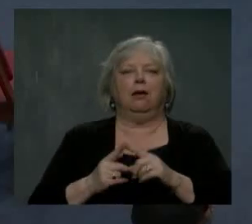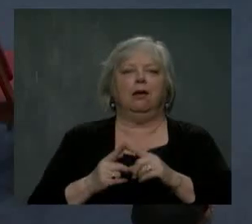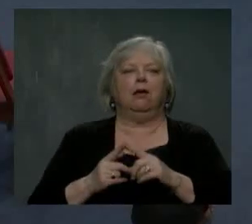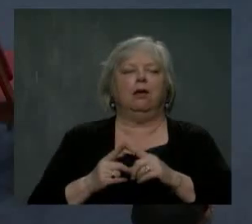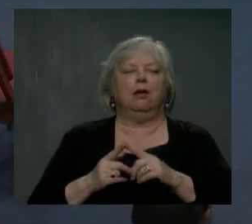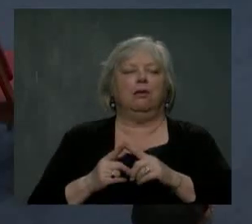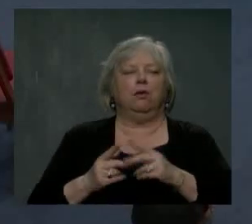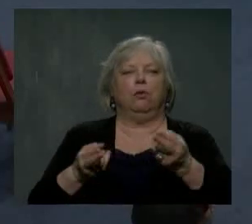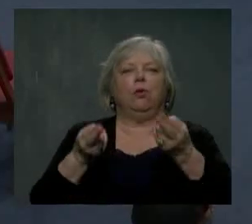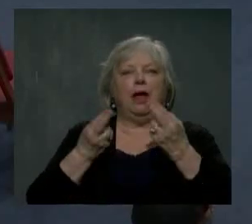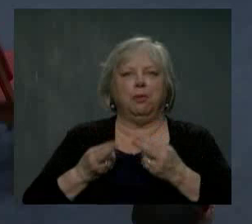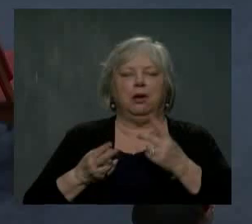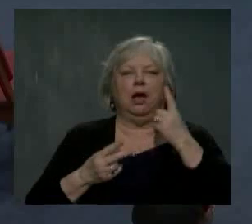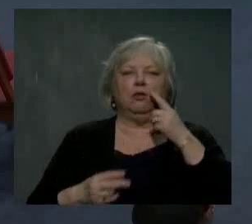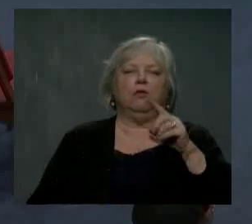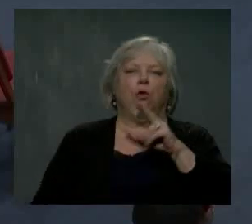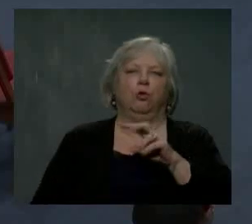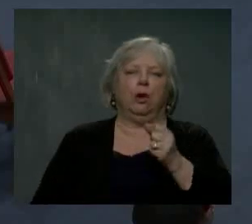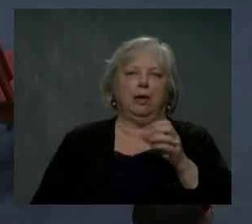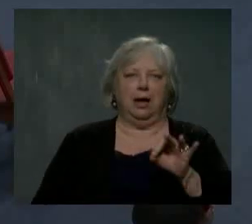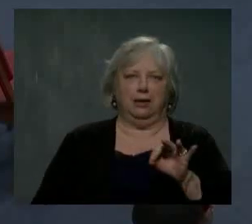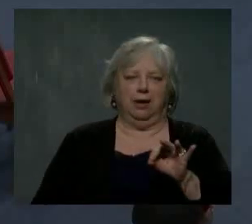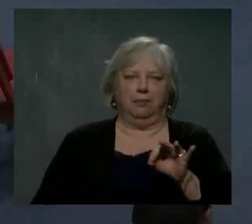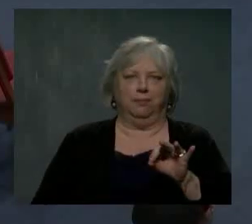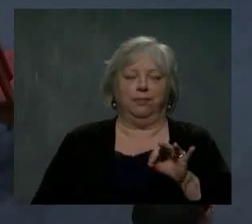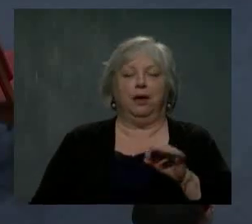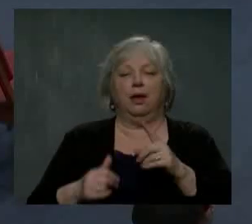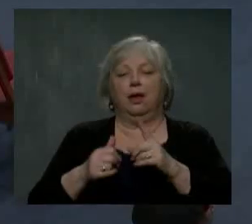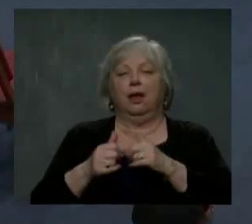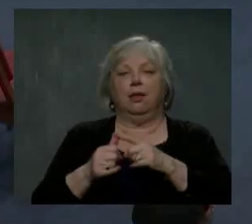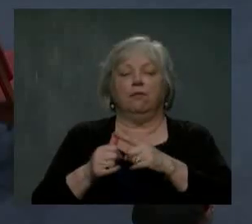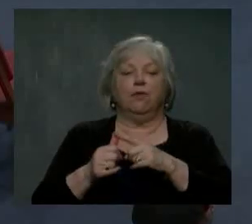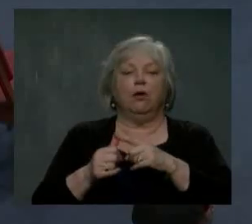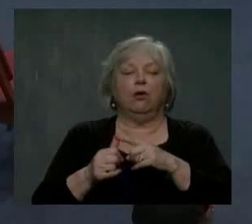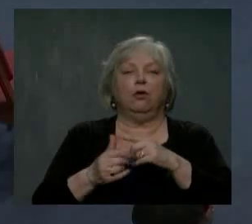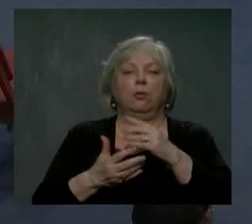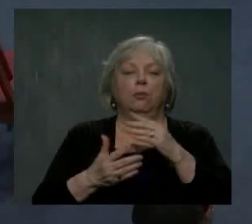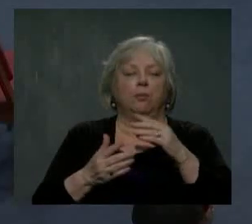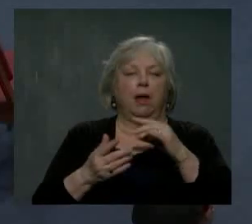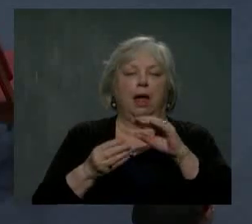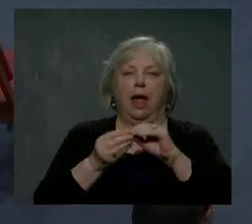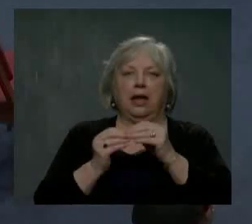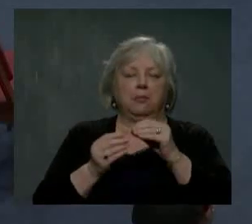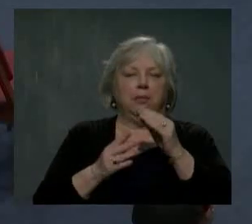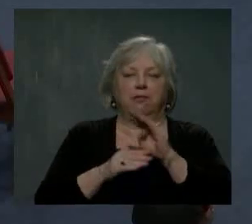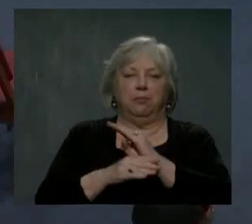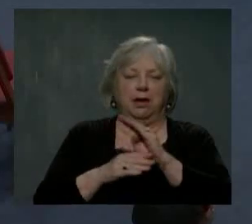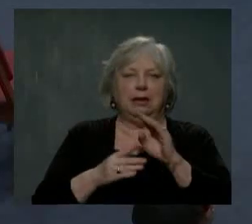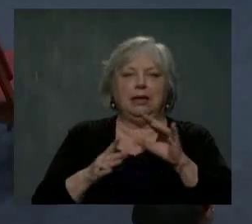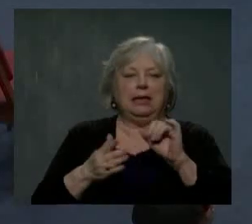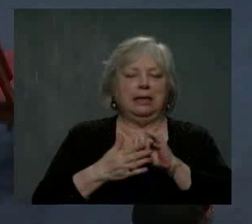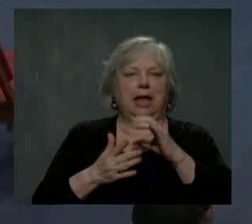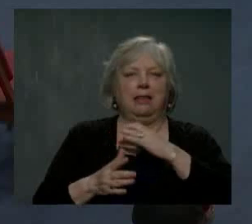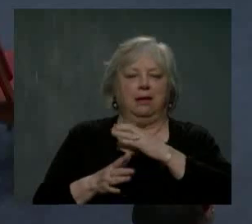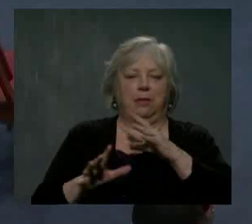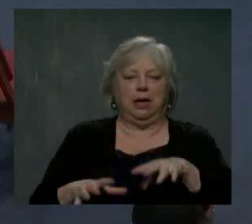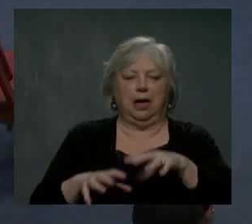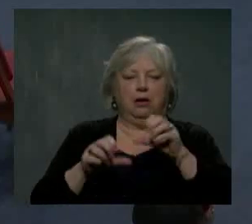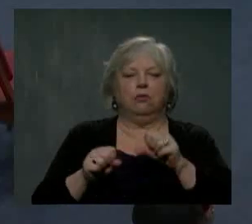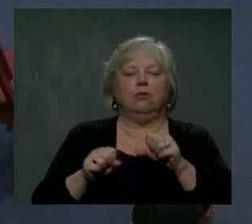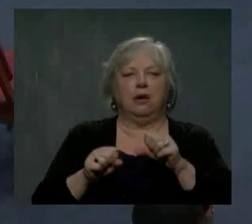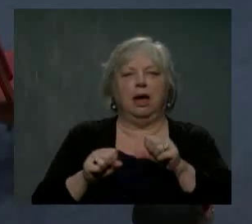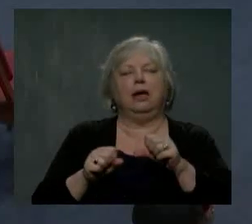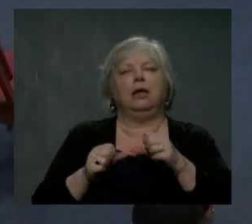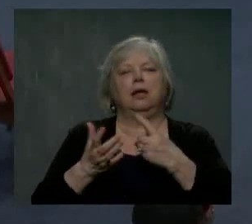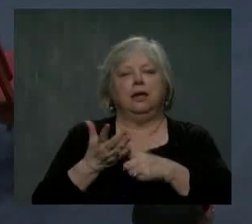2019. I'm proposing as of the first order of business for that the advisory committee undertake a discussion of quality of